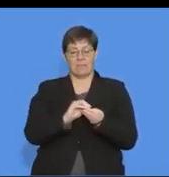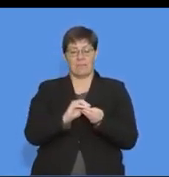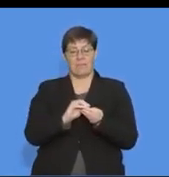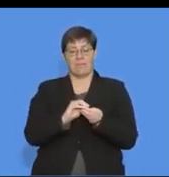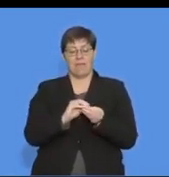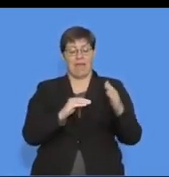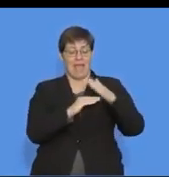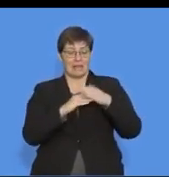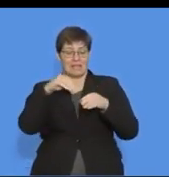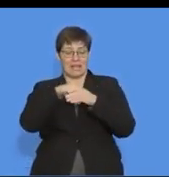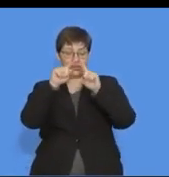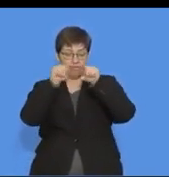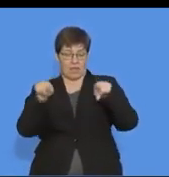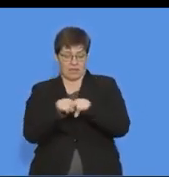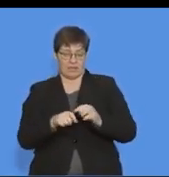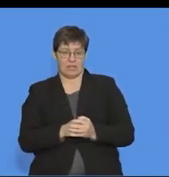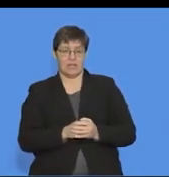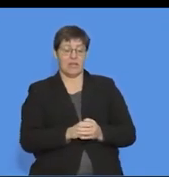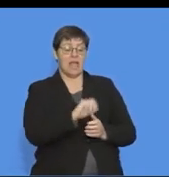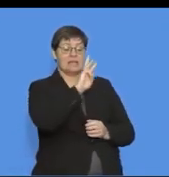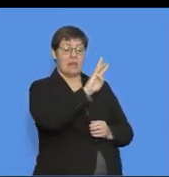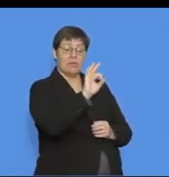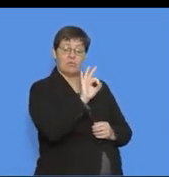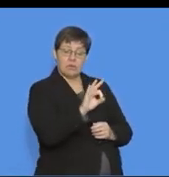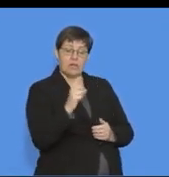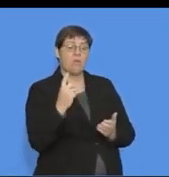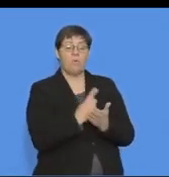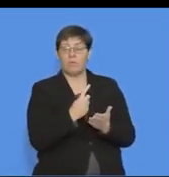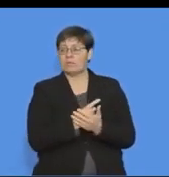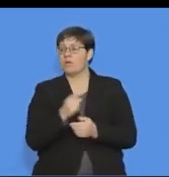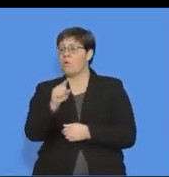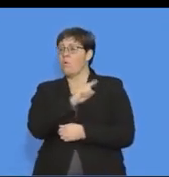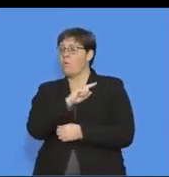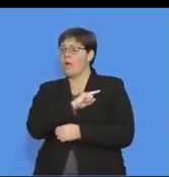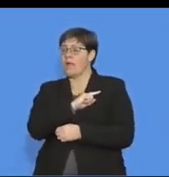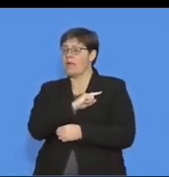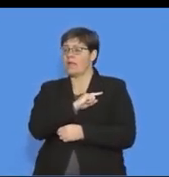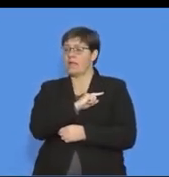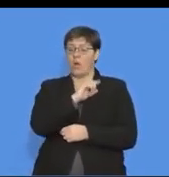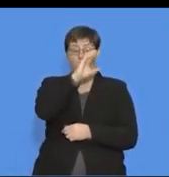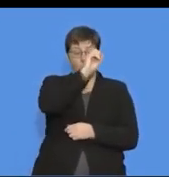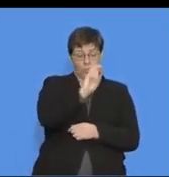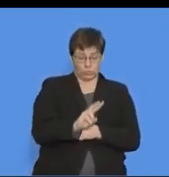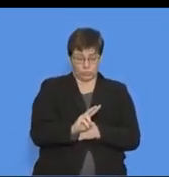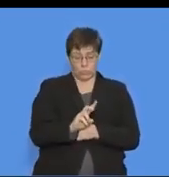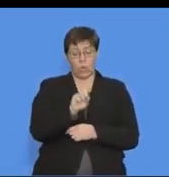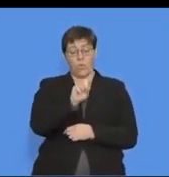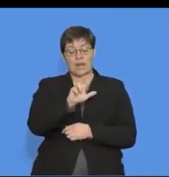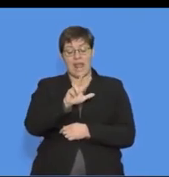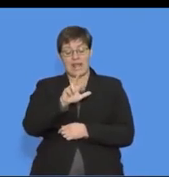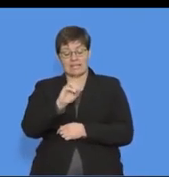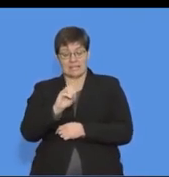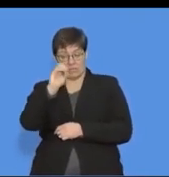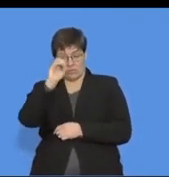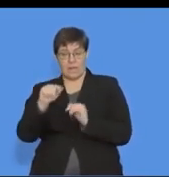triangle. W3 will always be, because this is O2 is 180